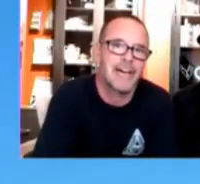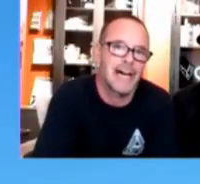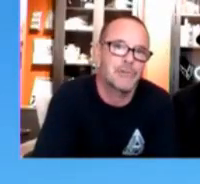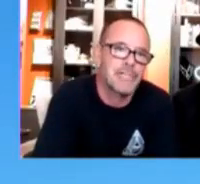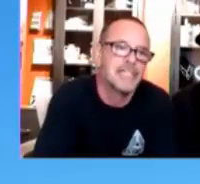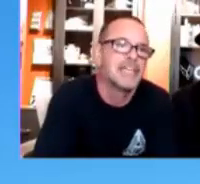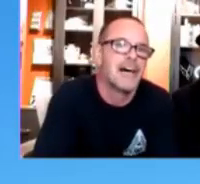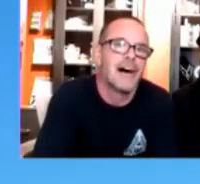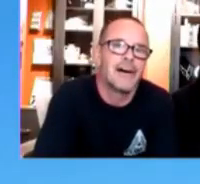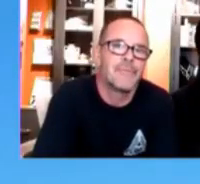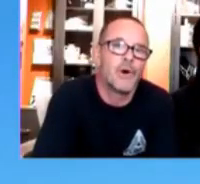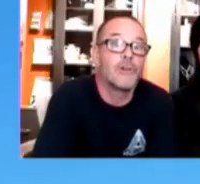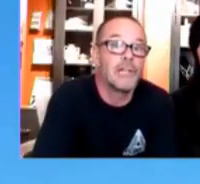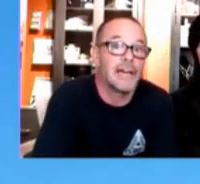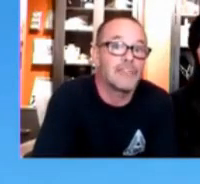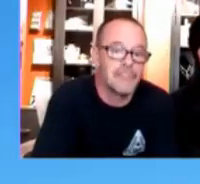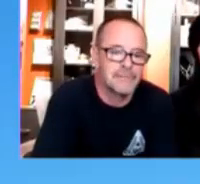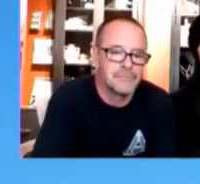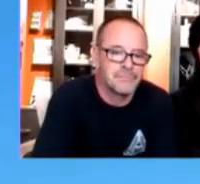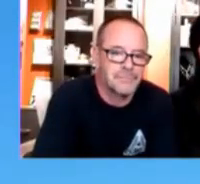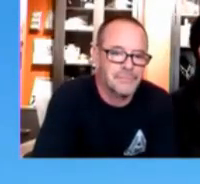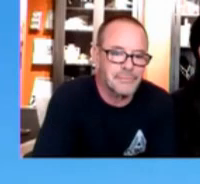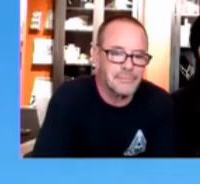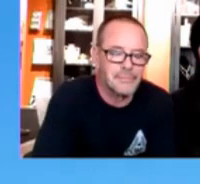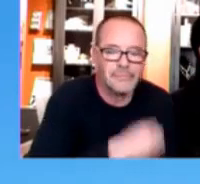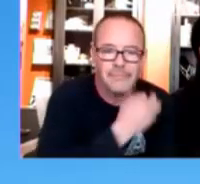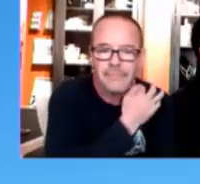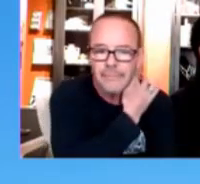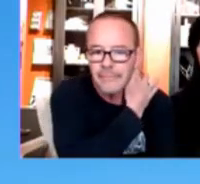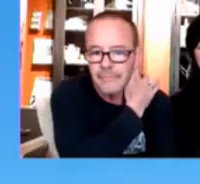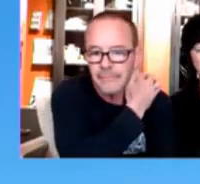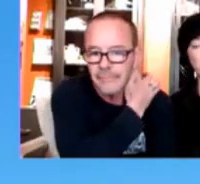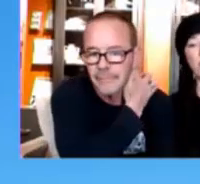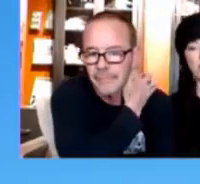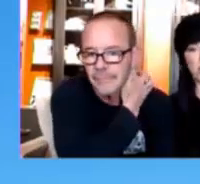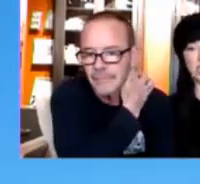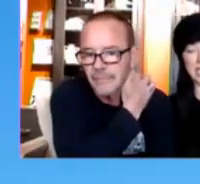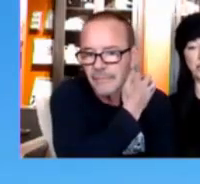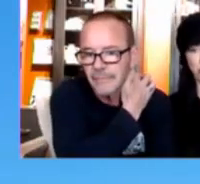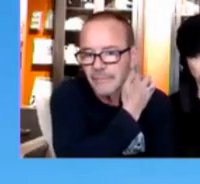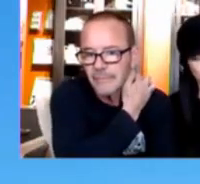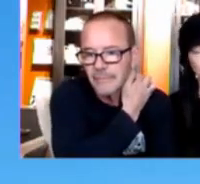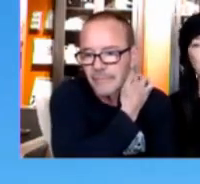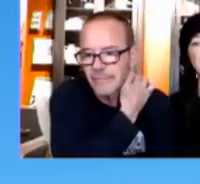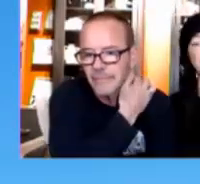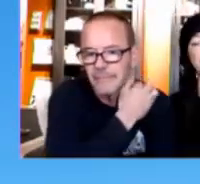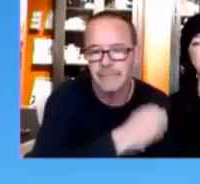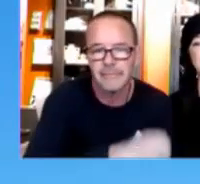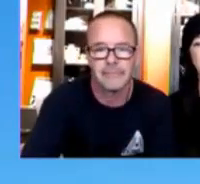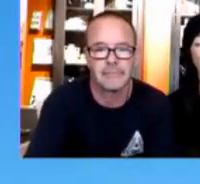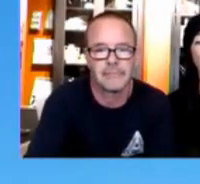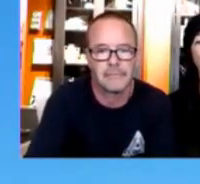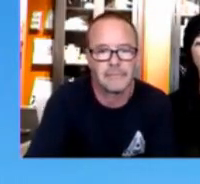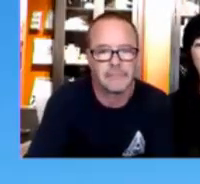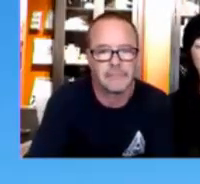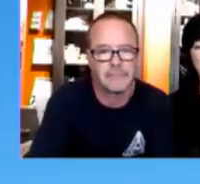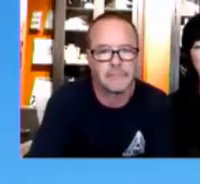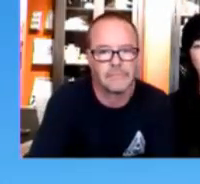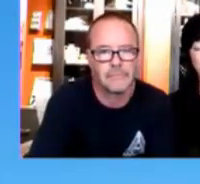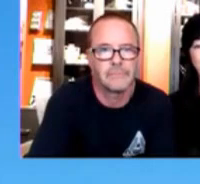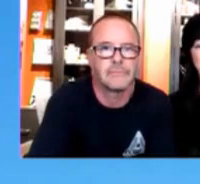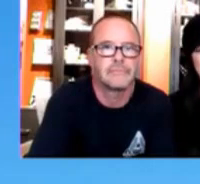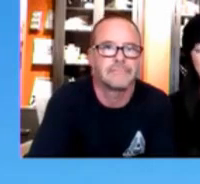have a house. Well, and then you think about it. I mean, if I were to ask you the question at your school in person, where